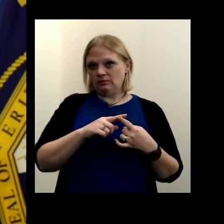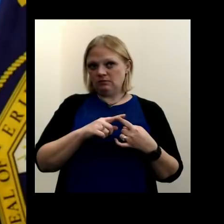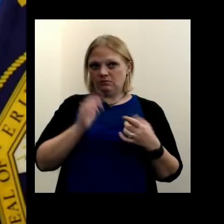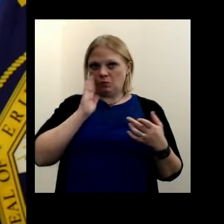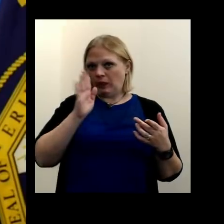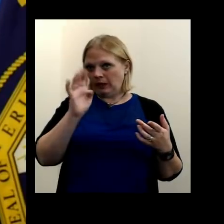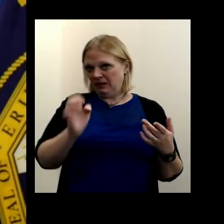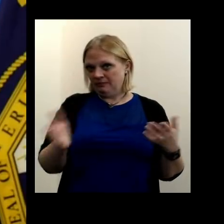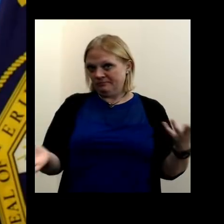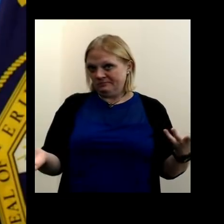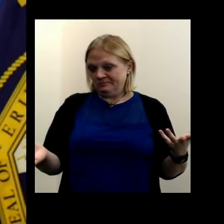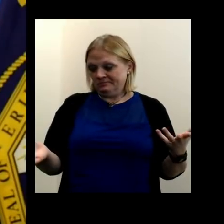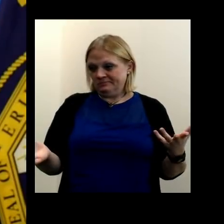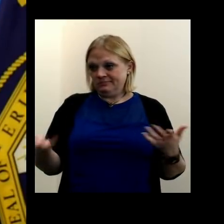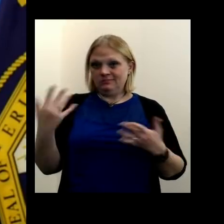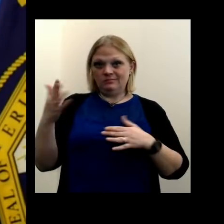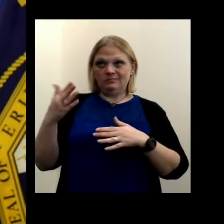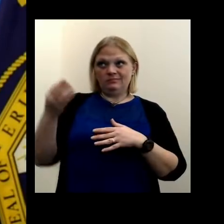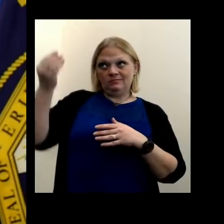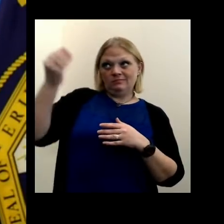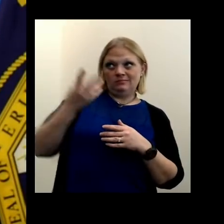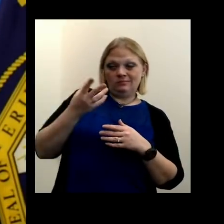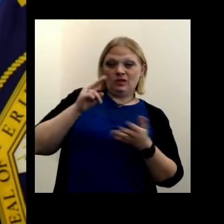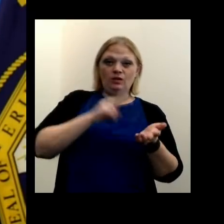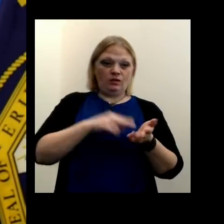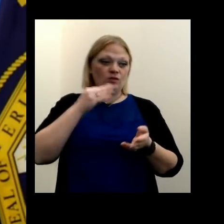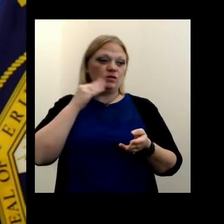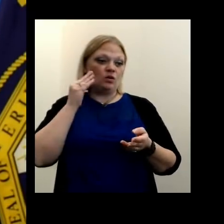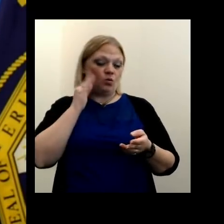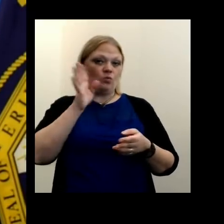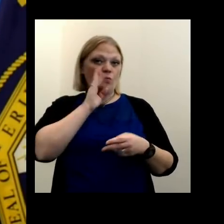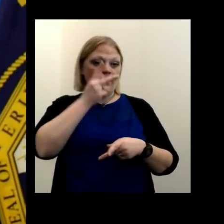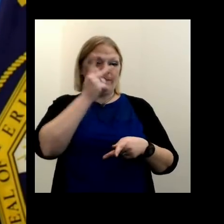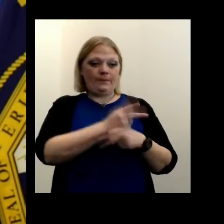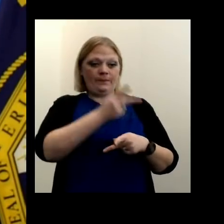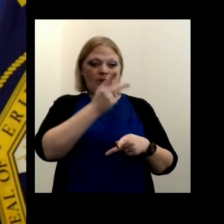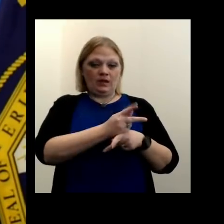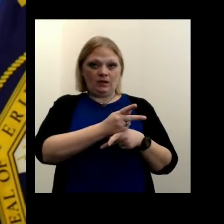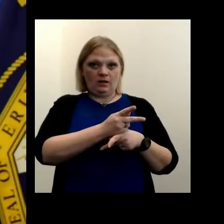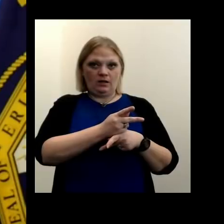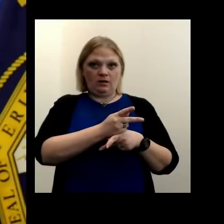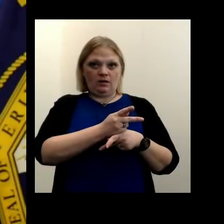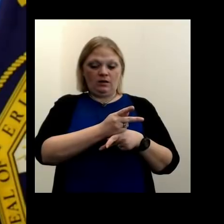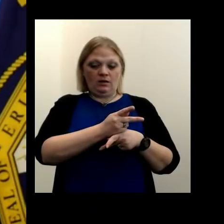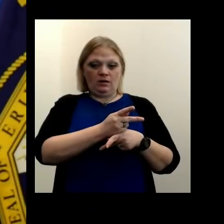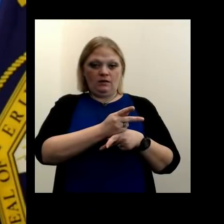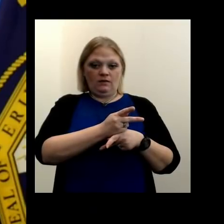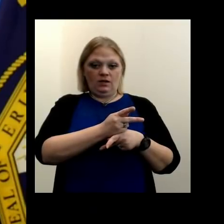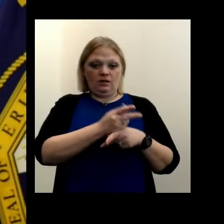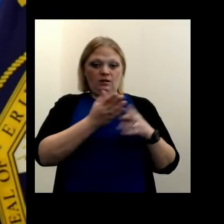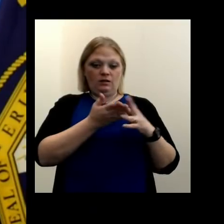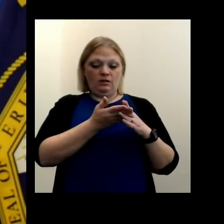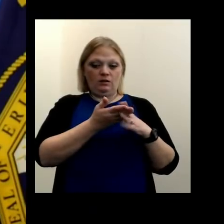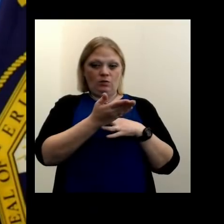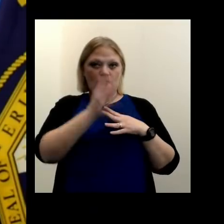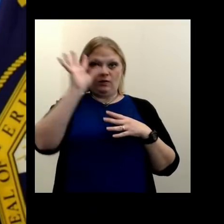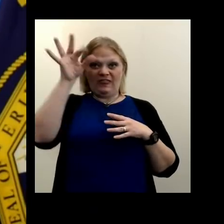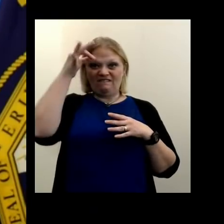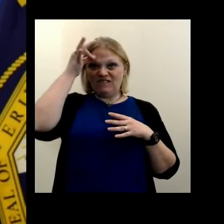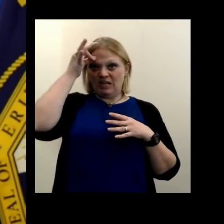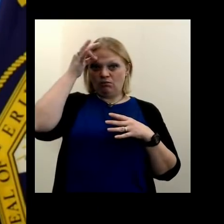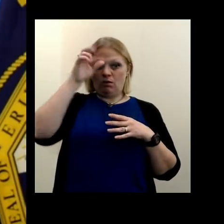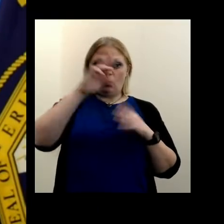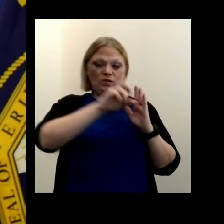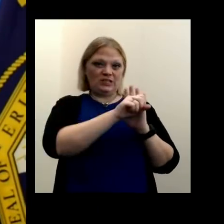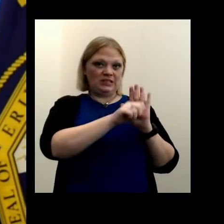be. We were advised that nursing homes were going to be handled by either the federal government or the